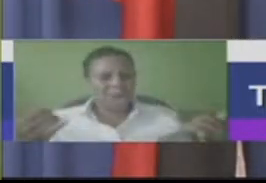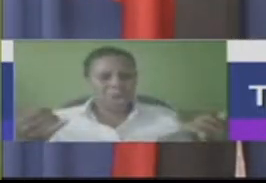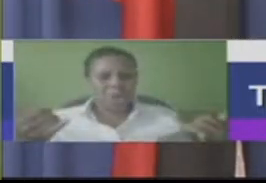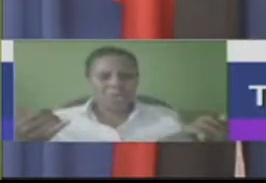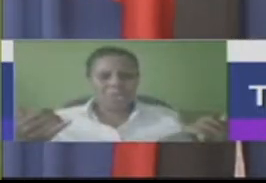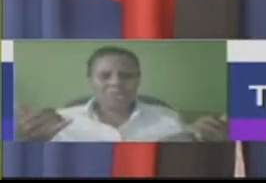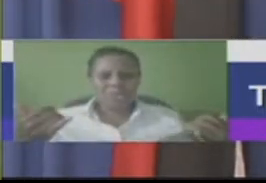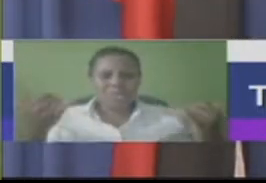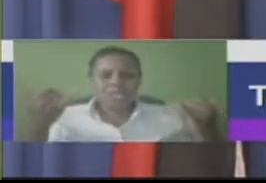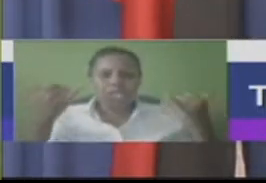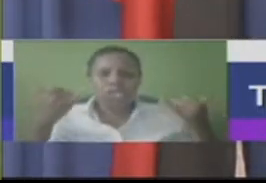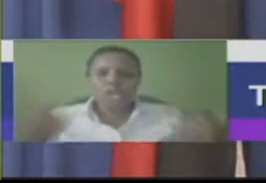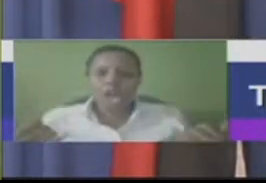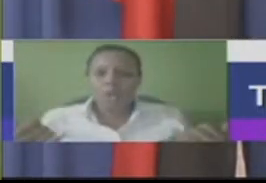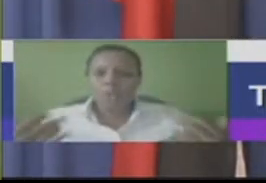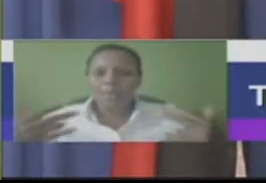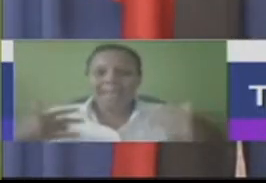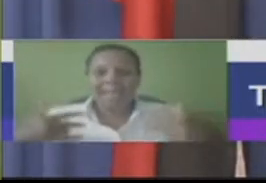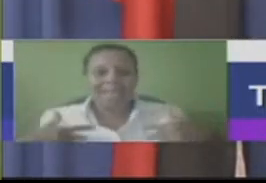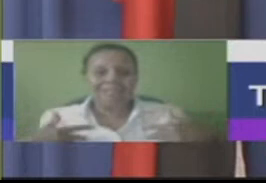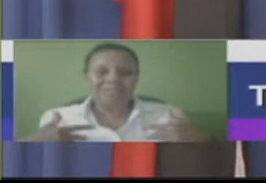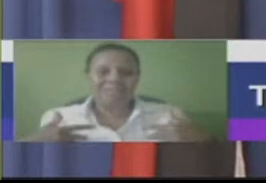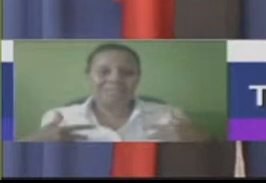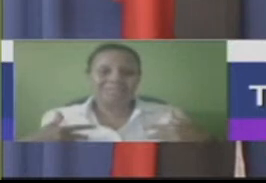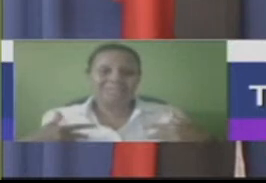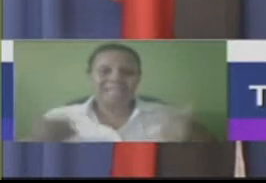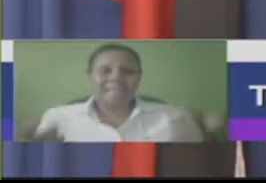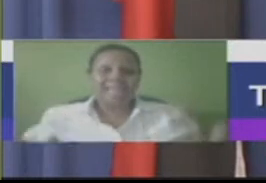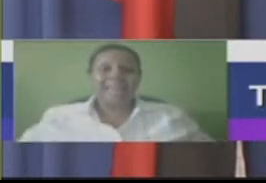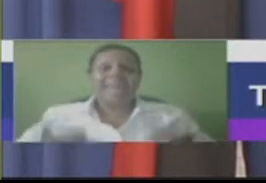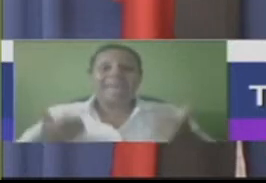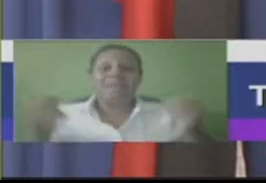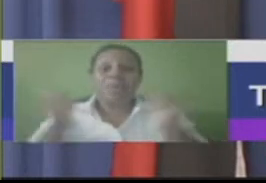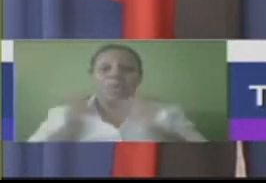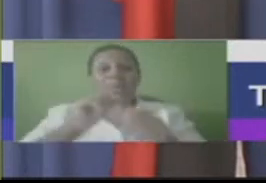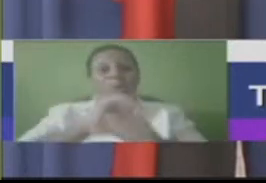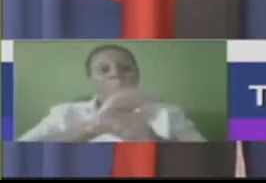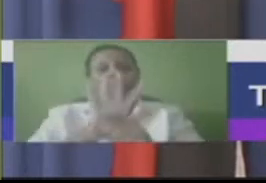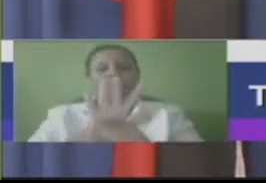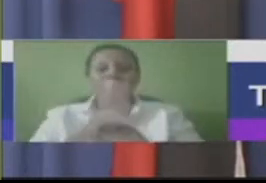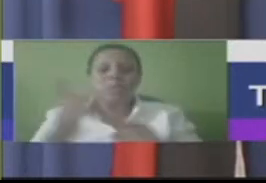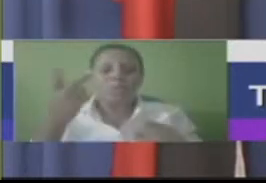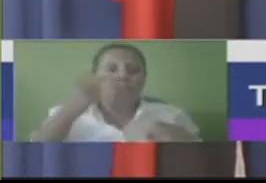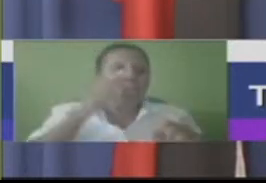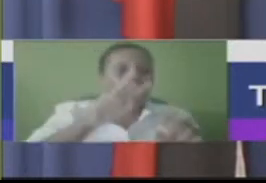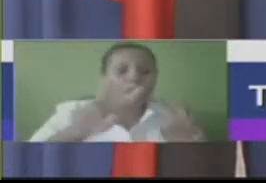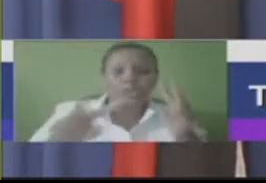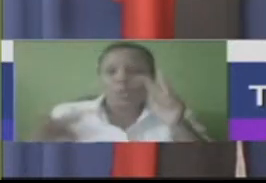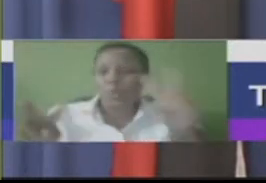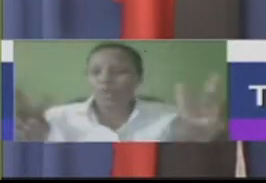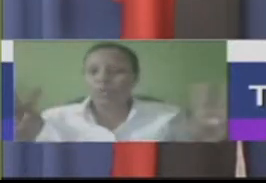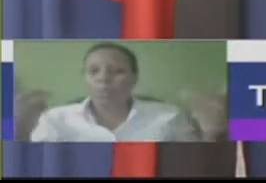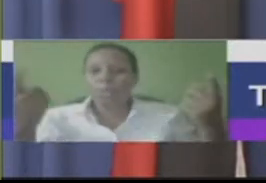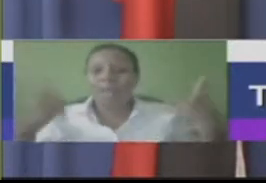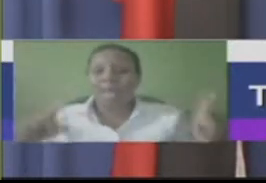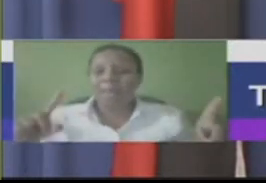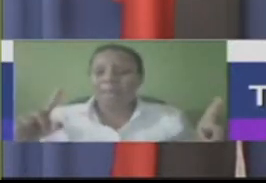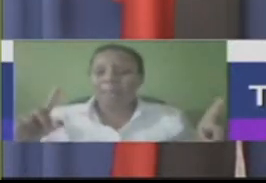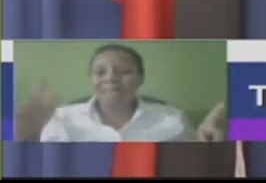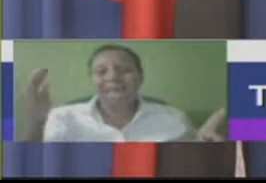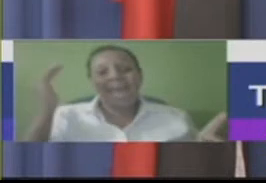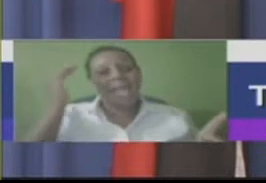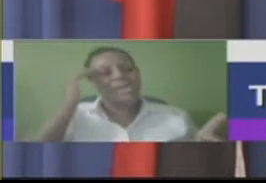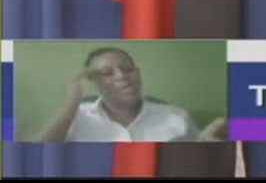with, look at what's happening, and be sensibly responsive, and be concerned. And we are